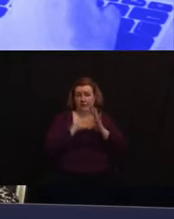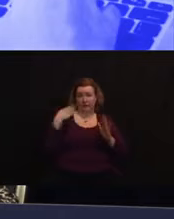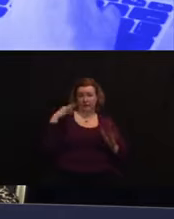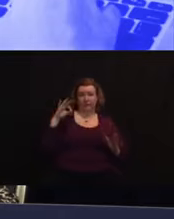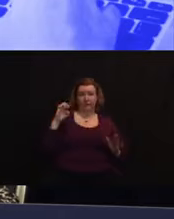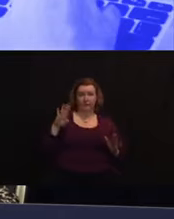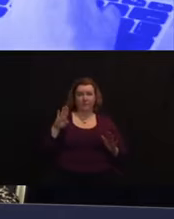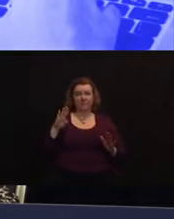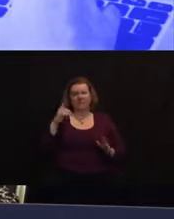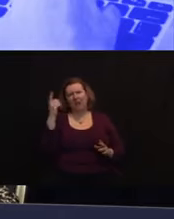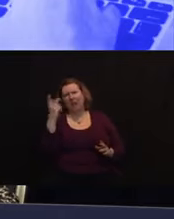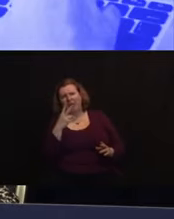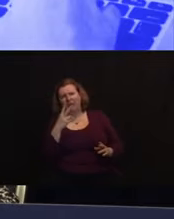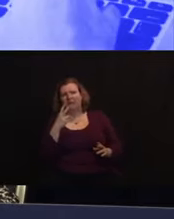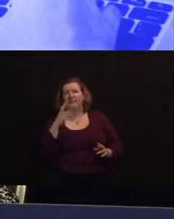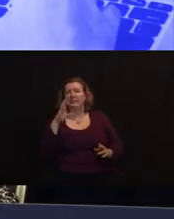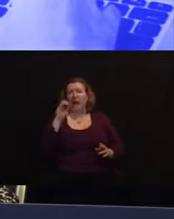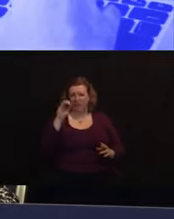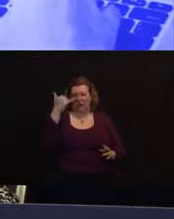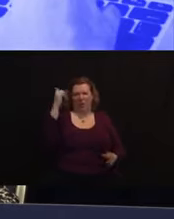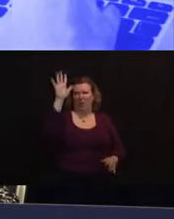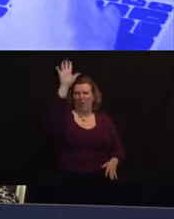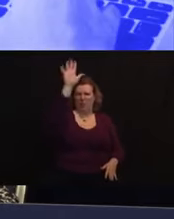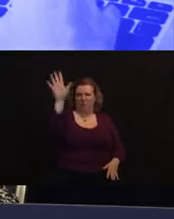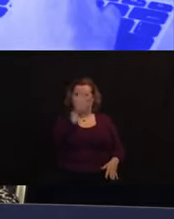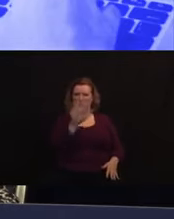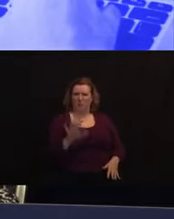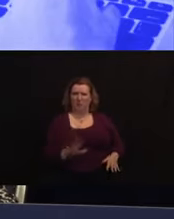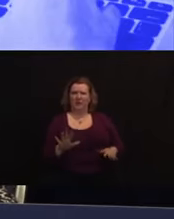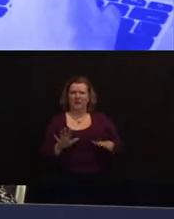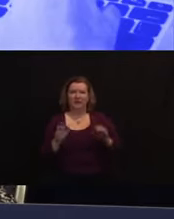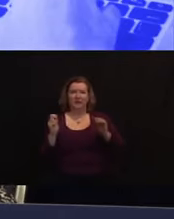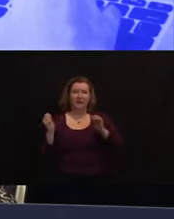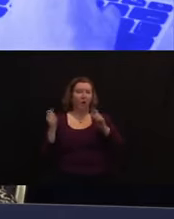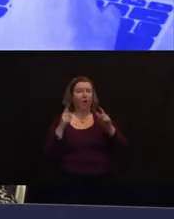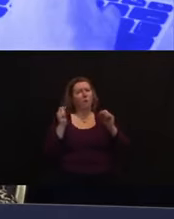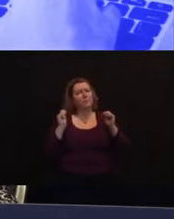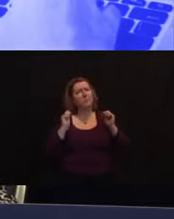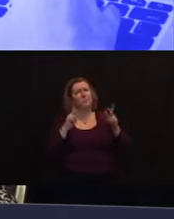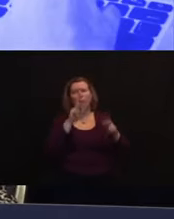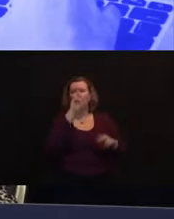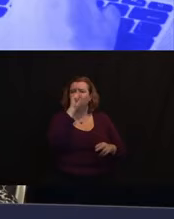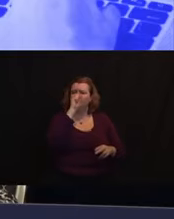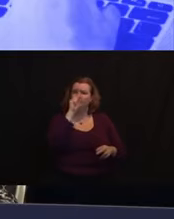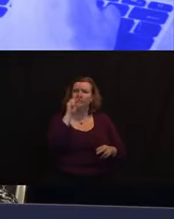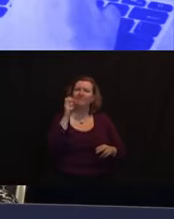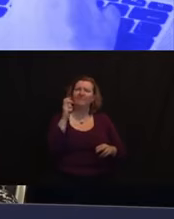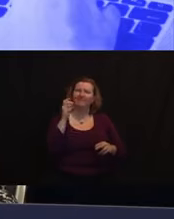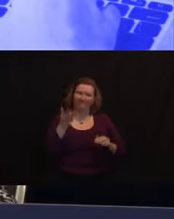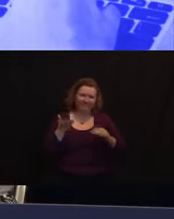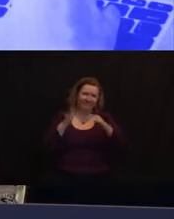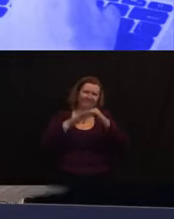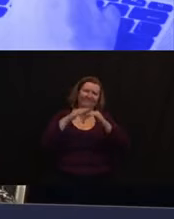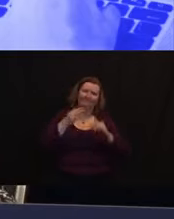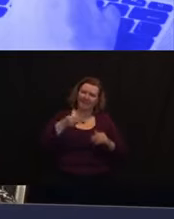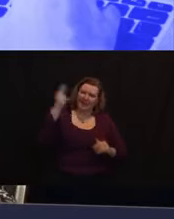yellow. All of our counties are now back in orange or high-risk